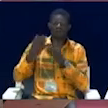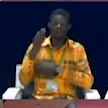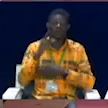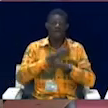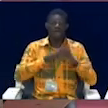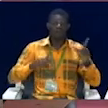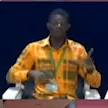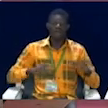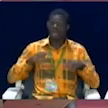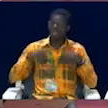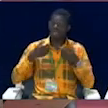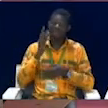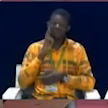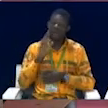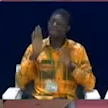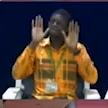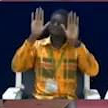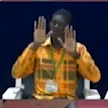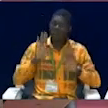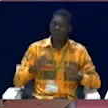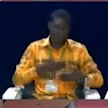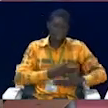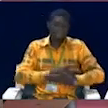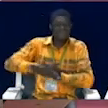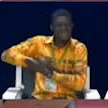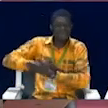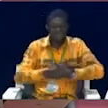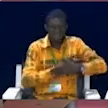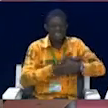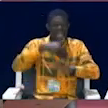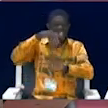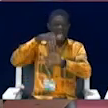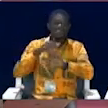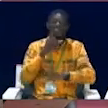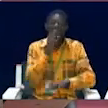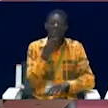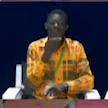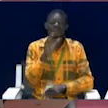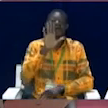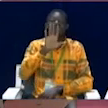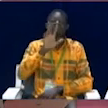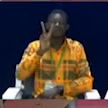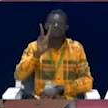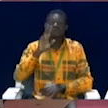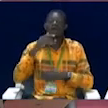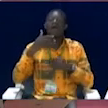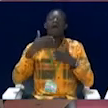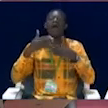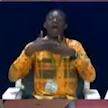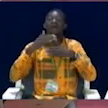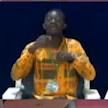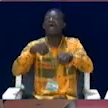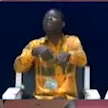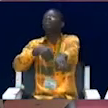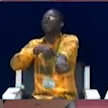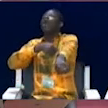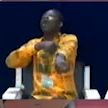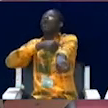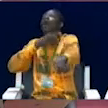Lord gave her miracle babies at the age of 52 after a long